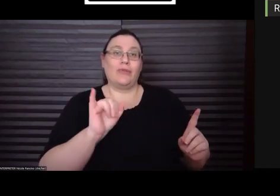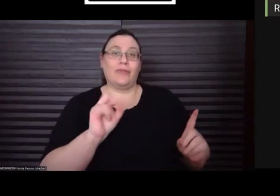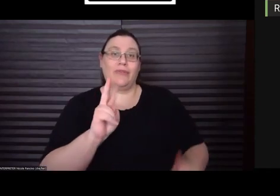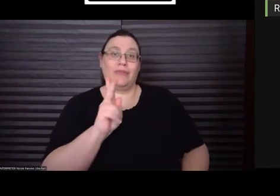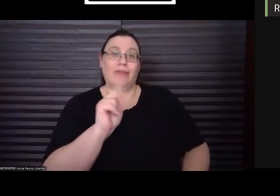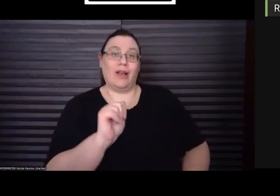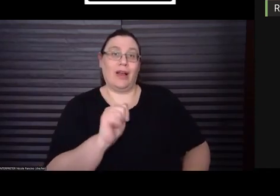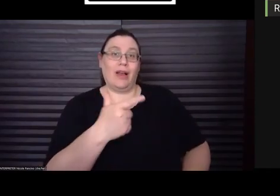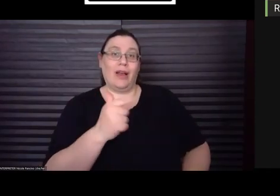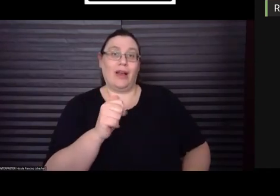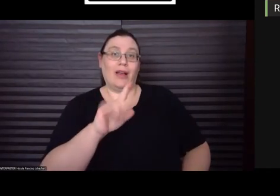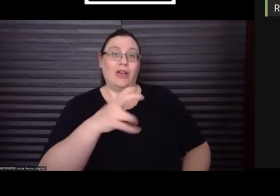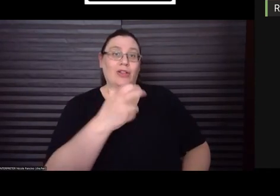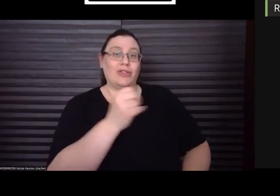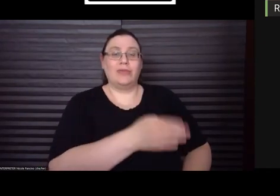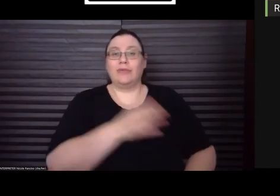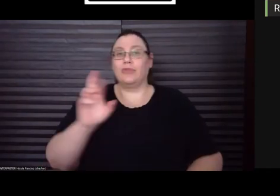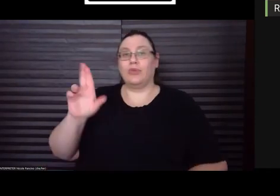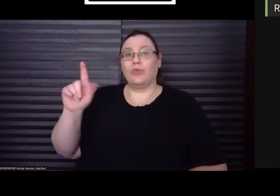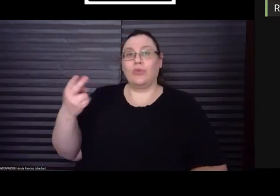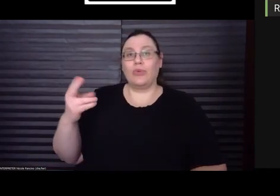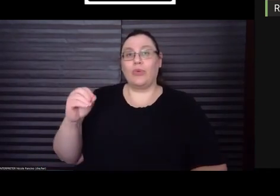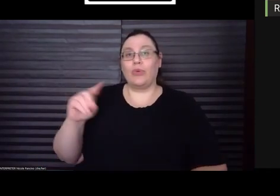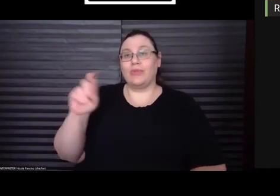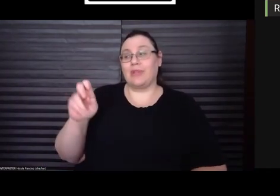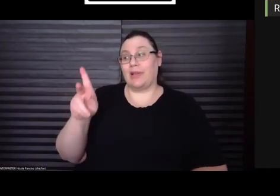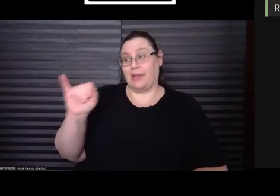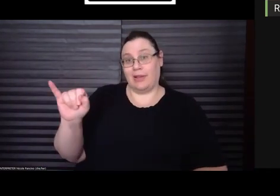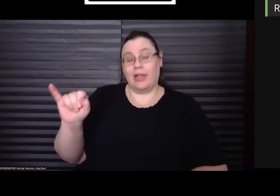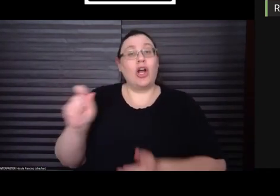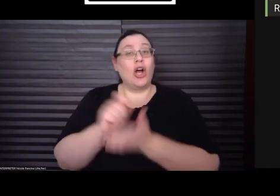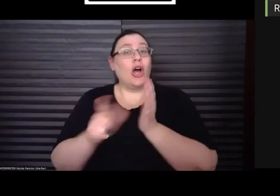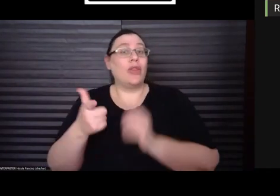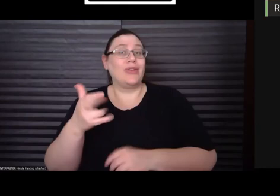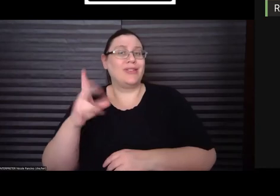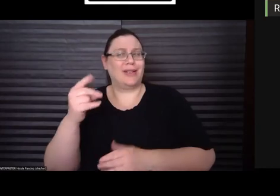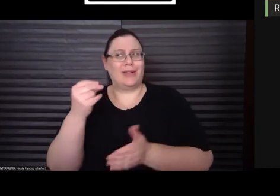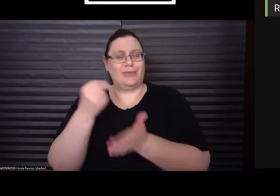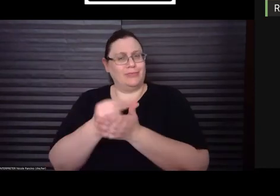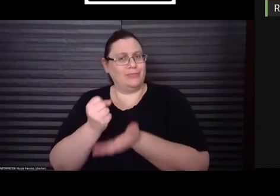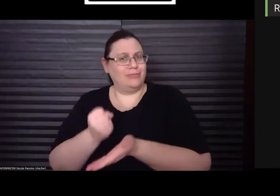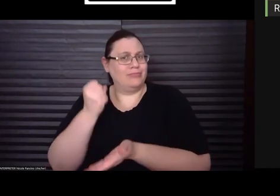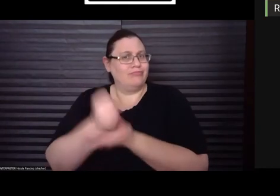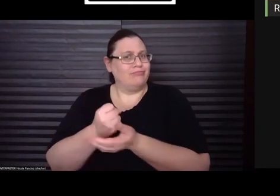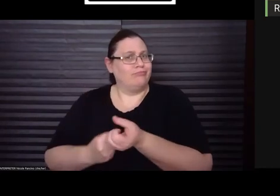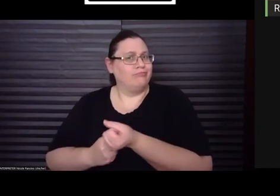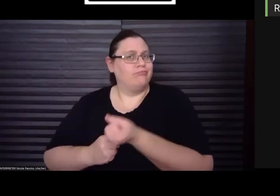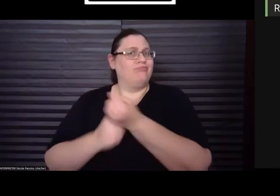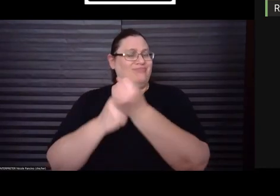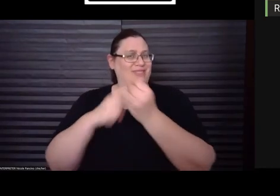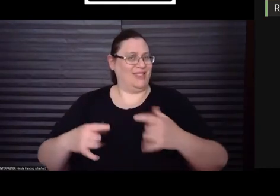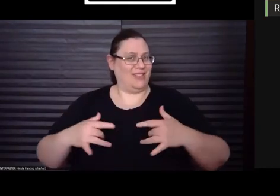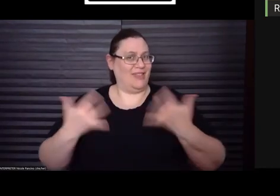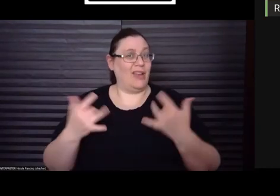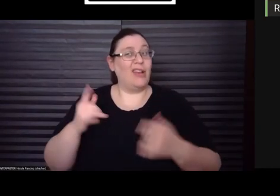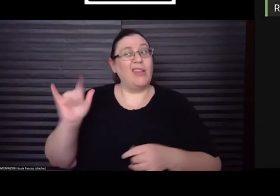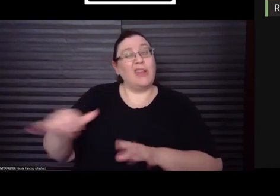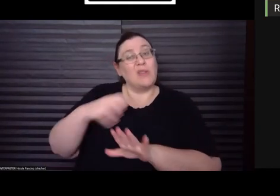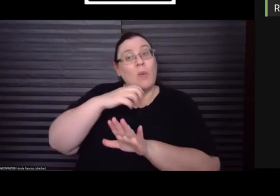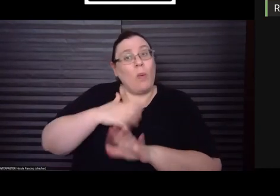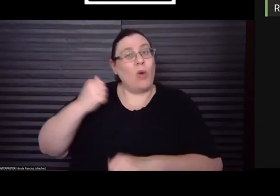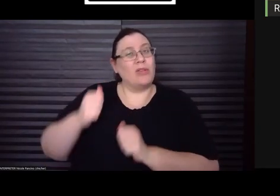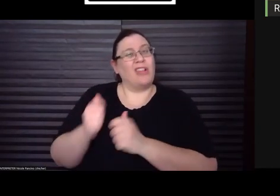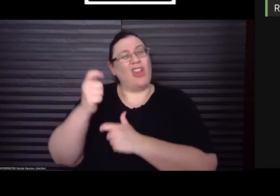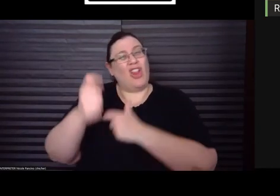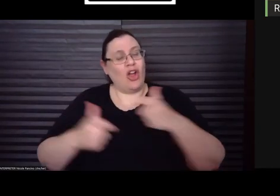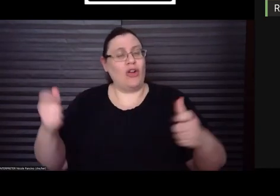Galchen and Ruth Ozeki. And this conversation is sponsored by the Authors Guild. The Authors Guild is the oldest